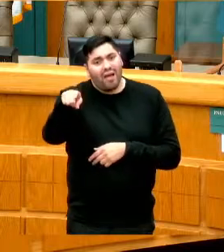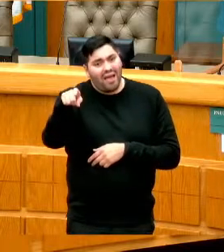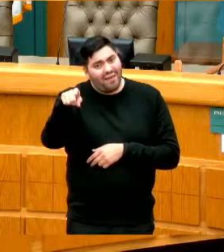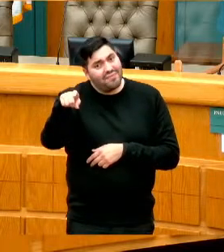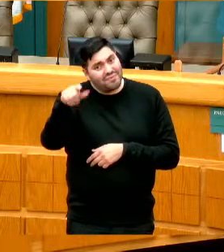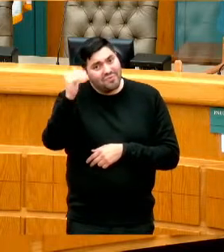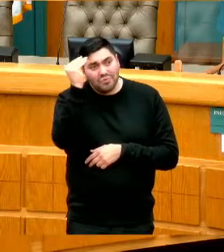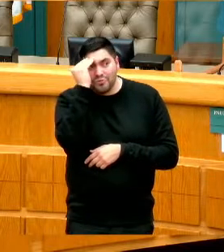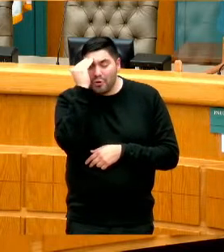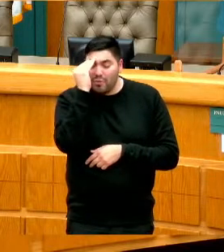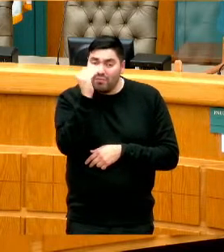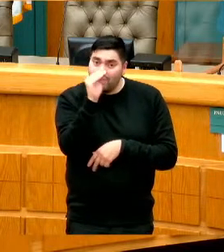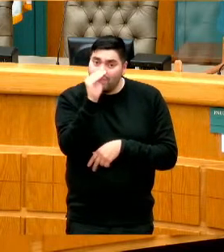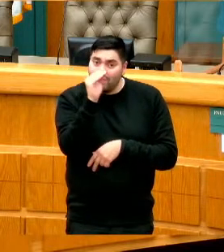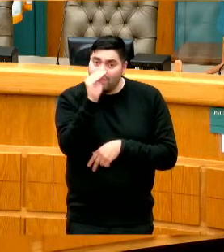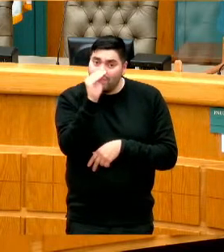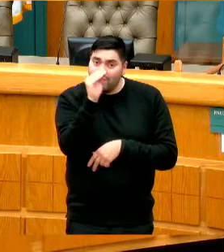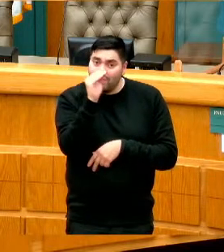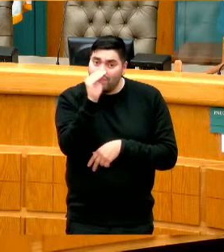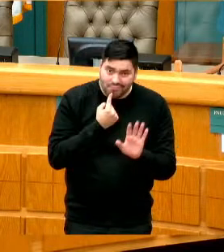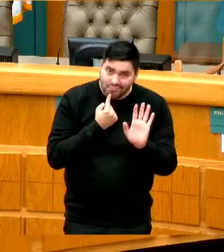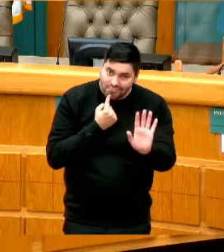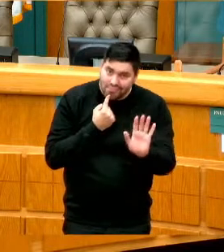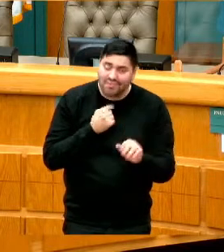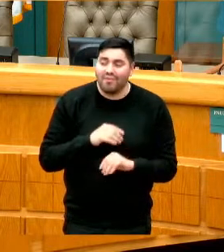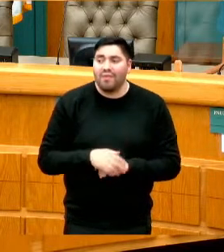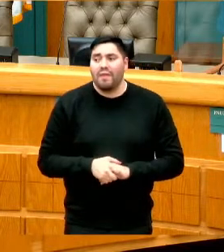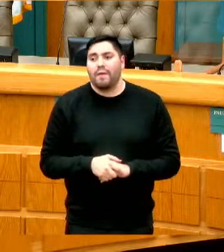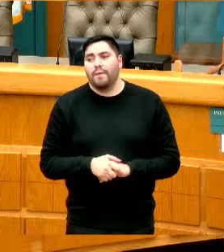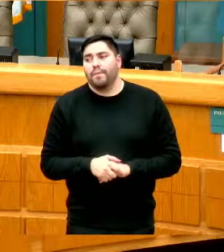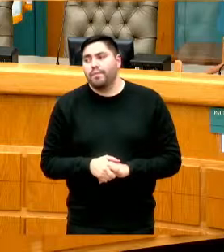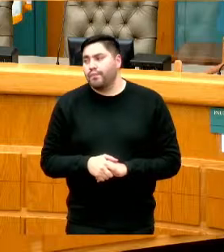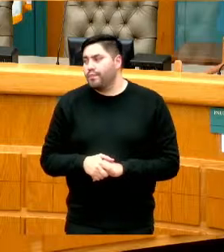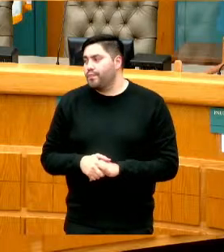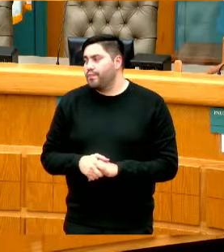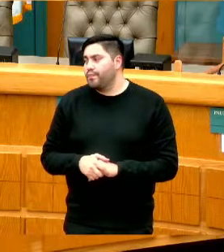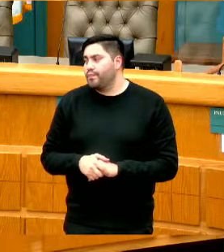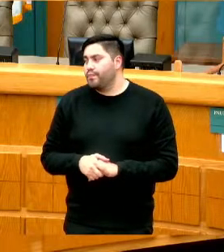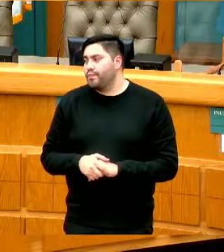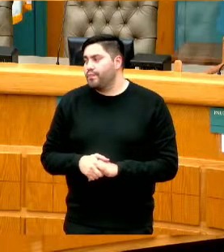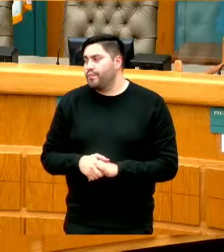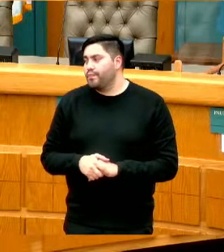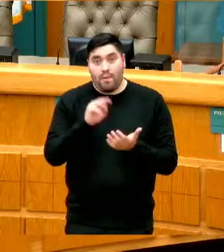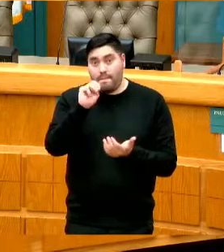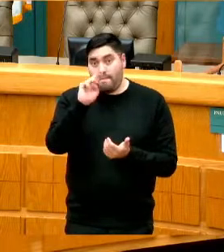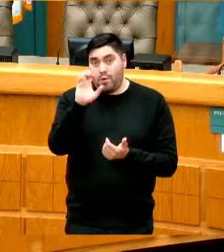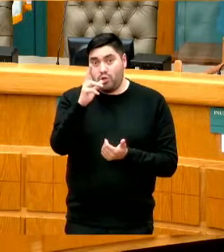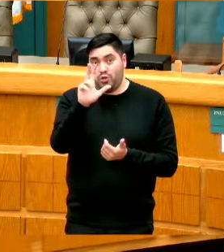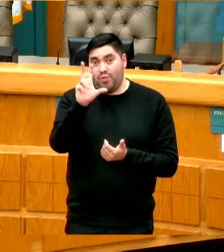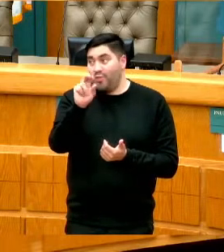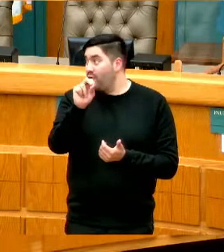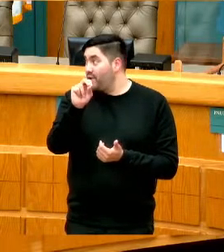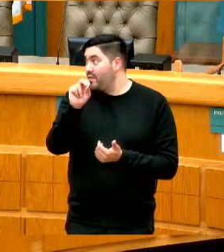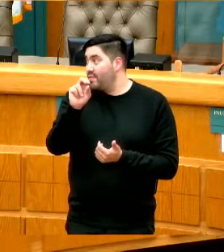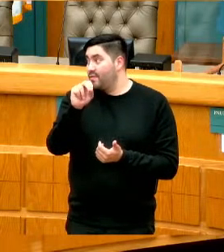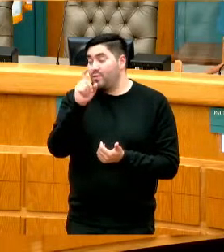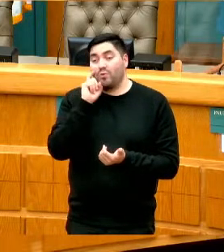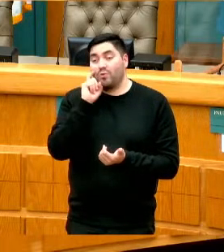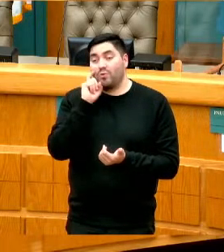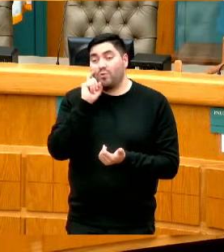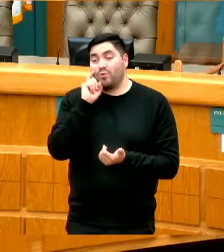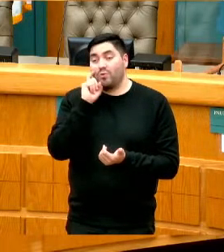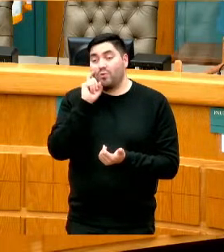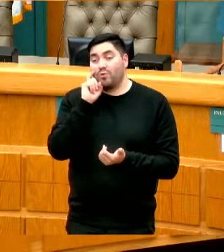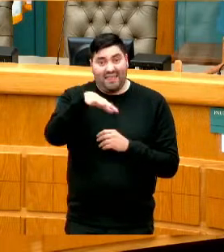COVID-19 very seriously. So I think if you look at March 30th, right here, the 55